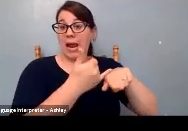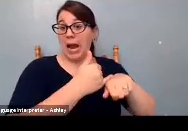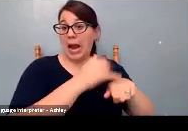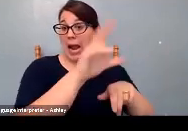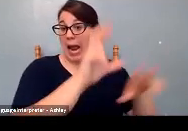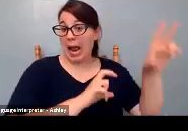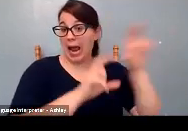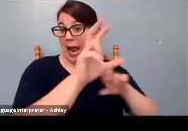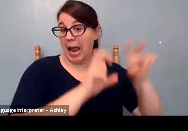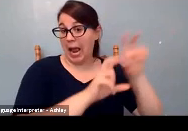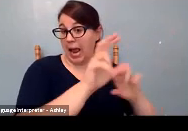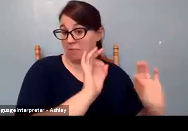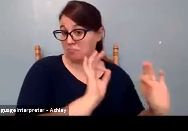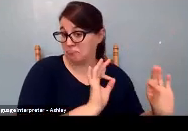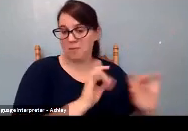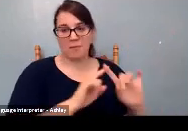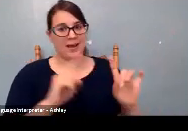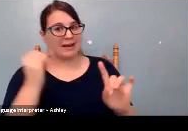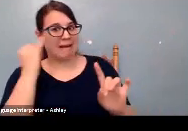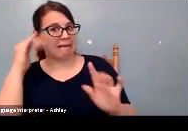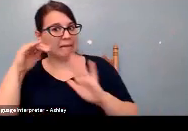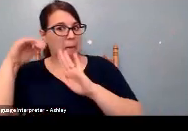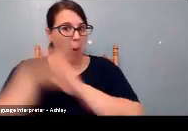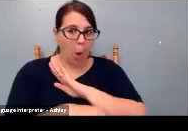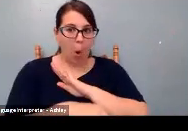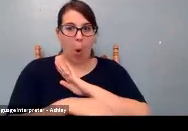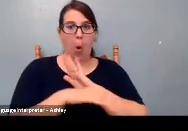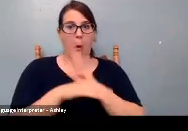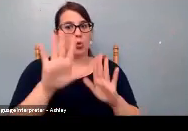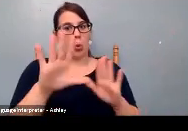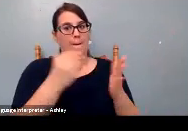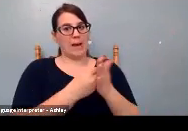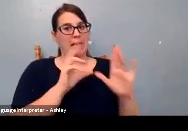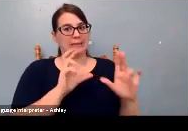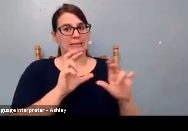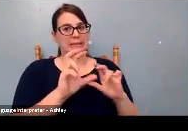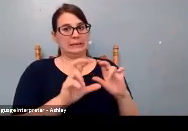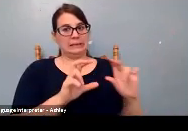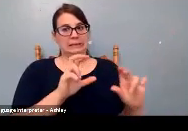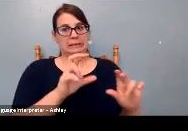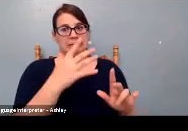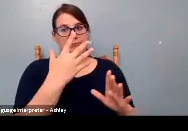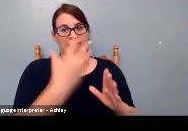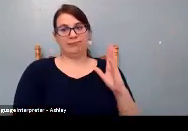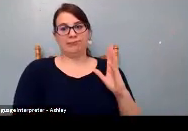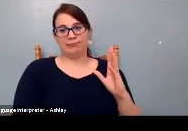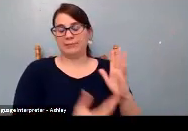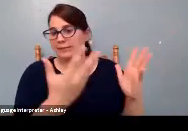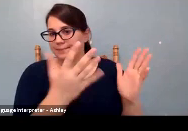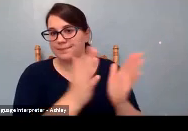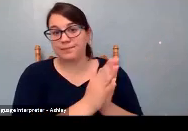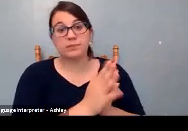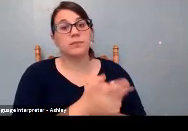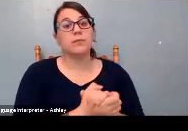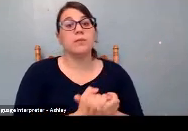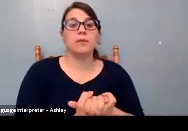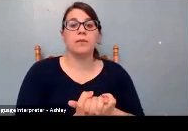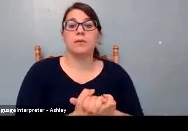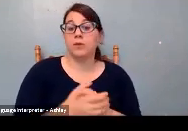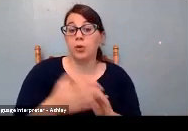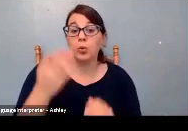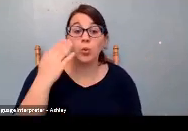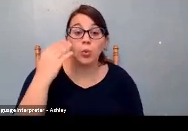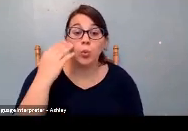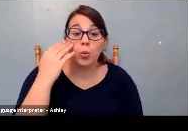pay taxes on the interest that's earned. And you also want to know that the bank safe option, it is just